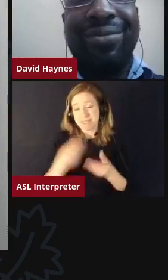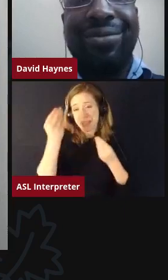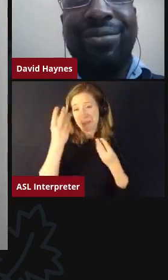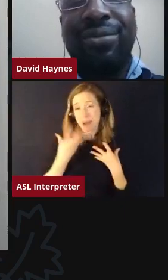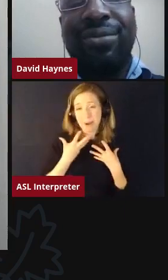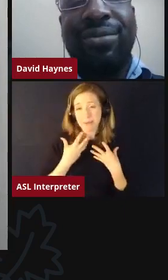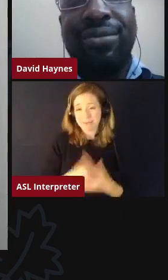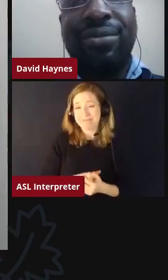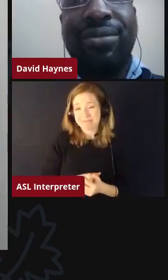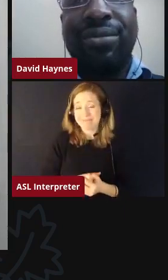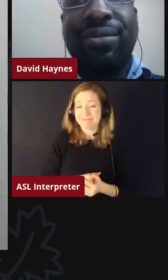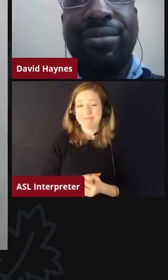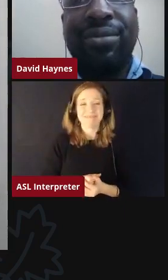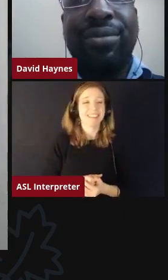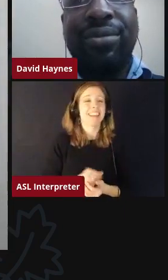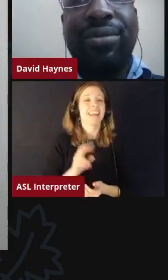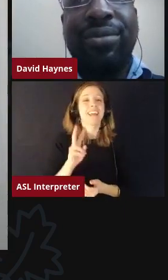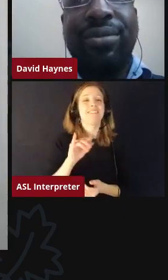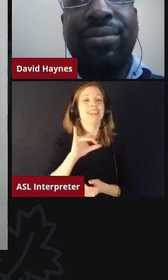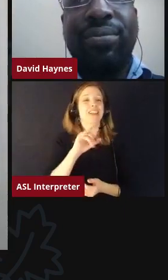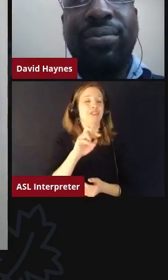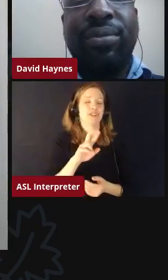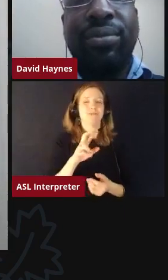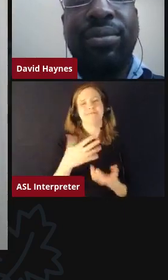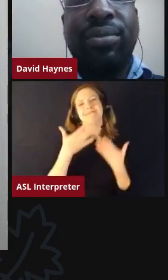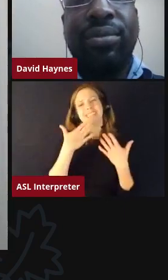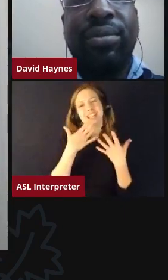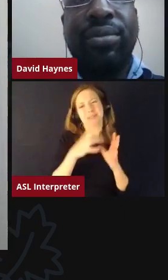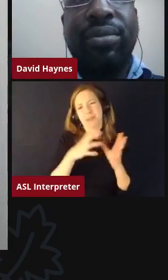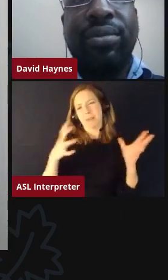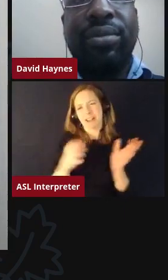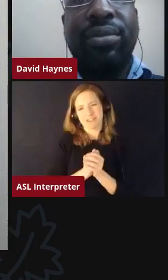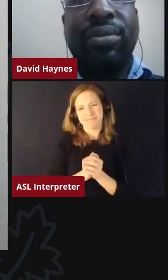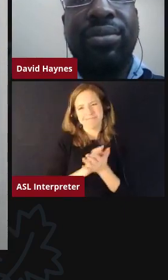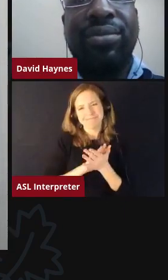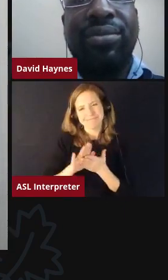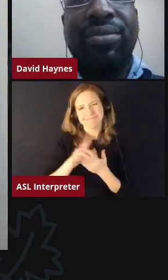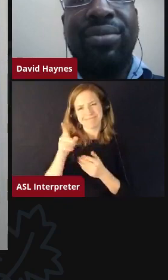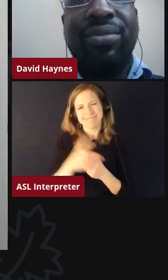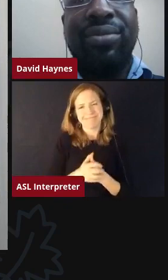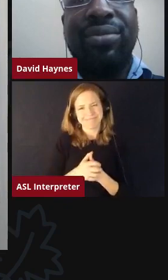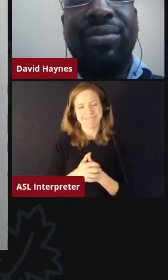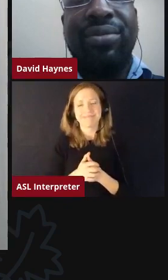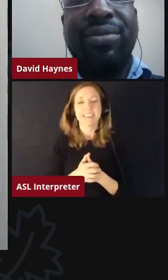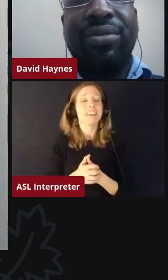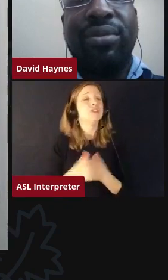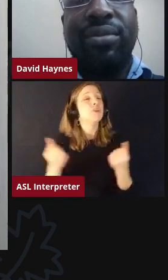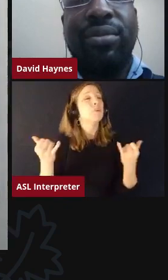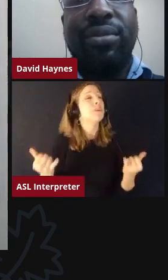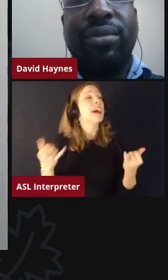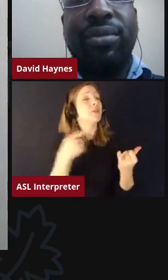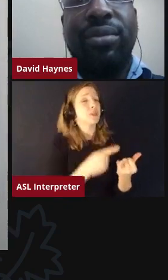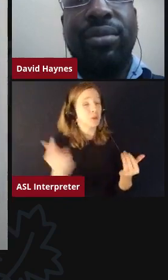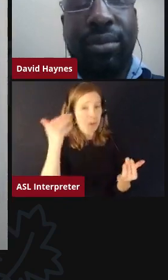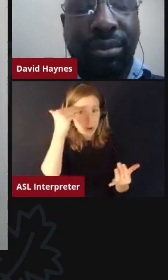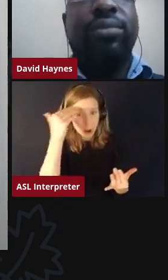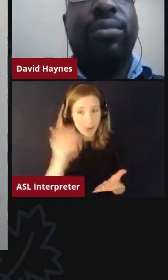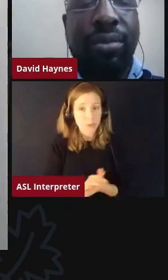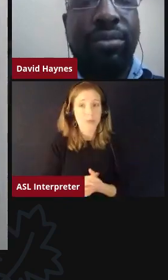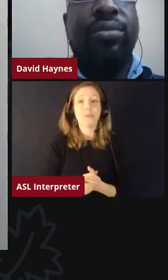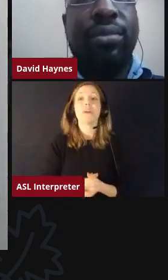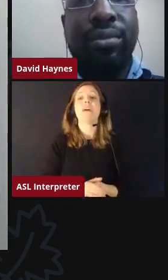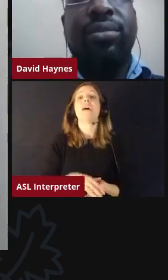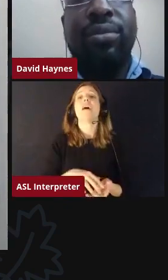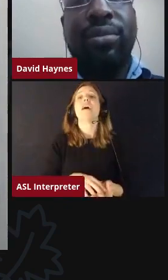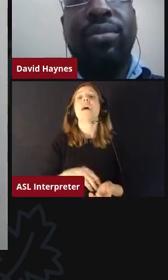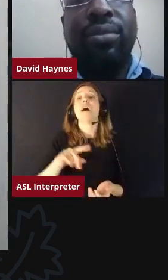gracious. So now you know that Dr. David Haynes is ready to give you